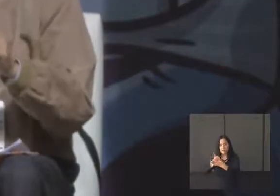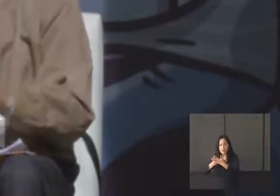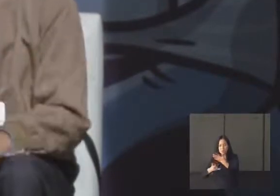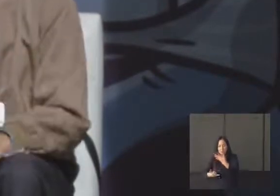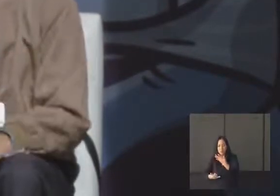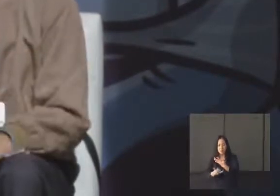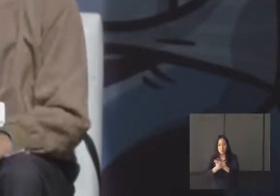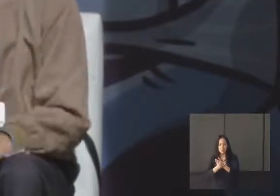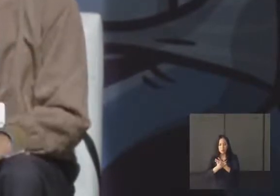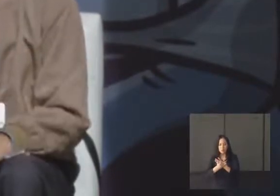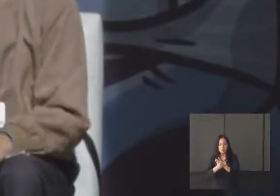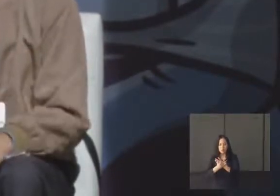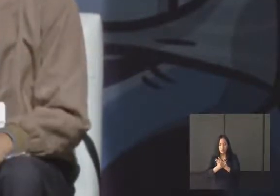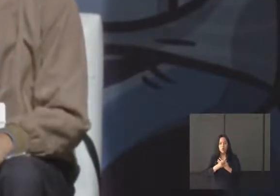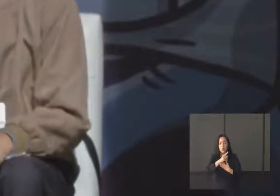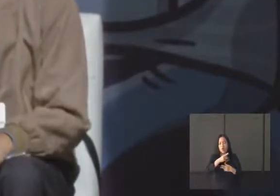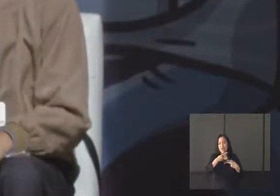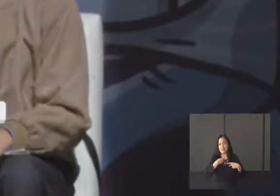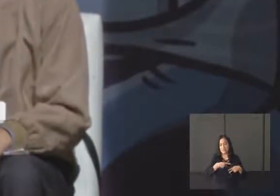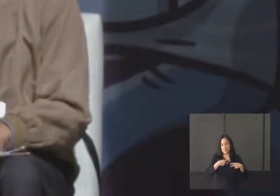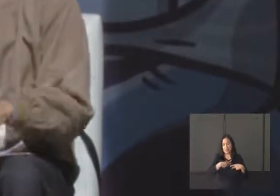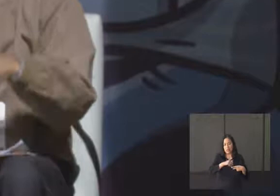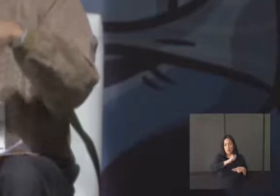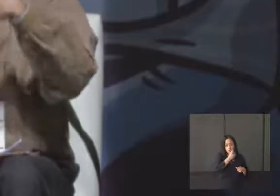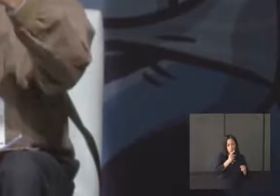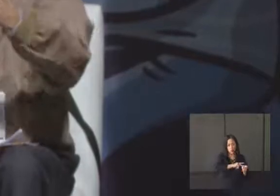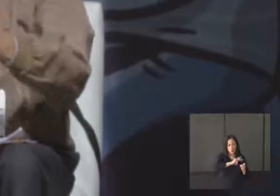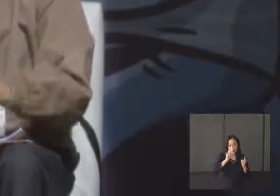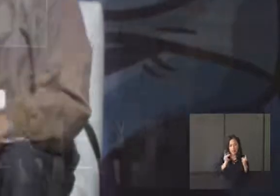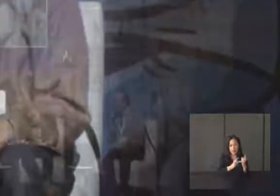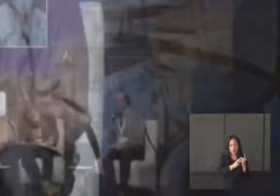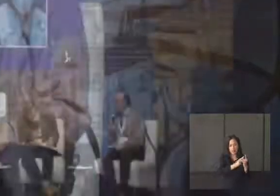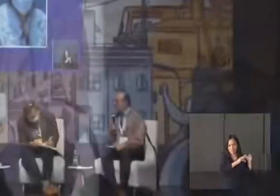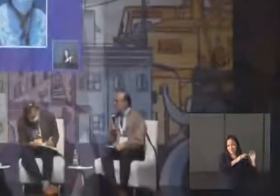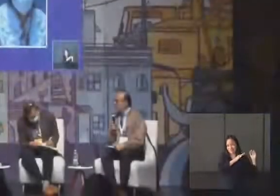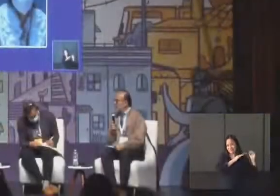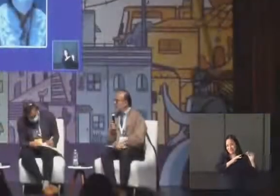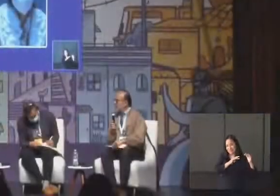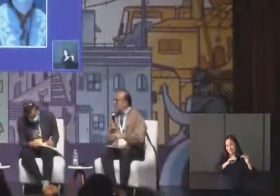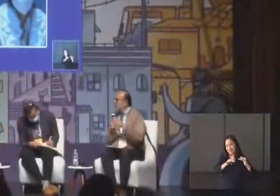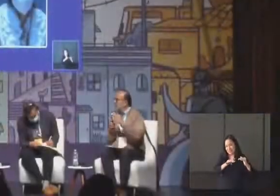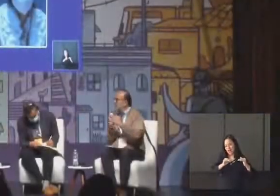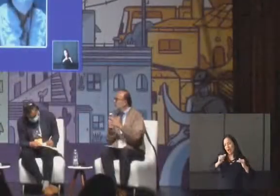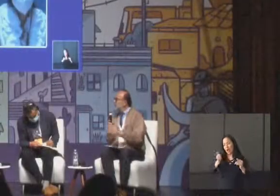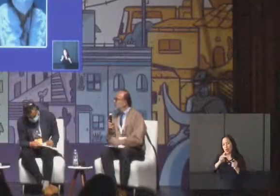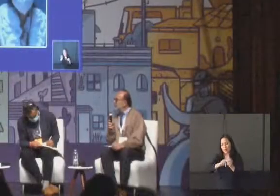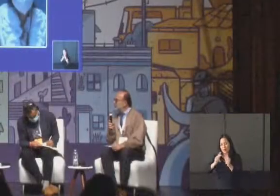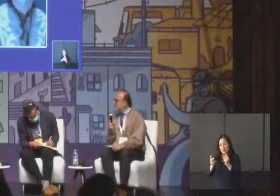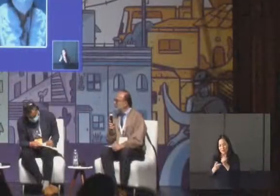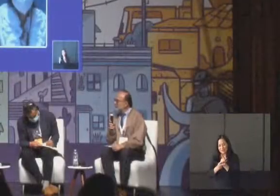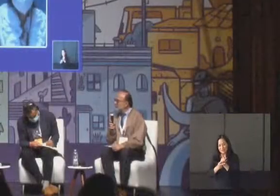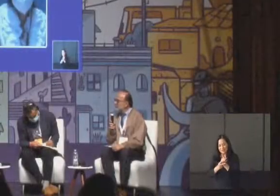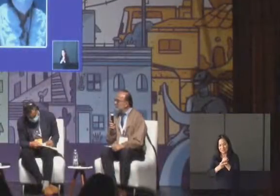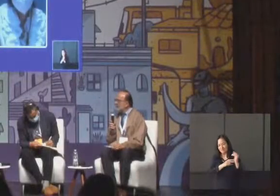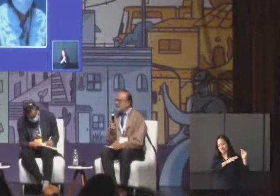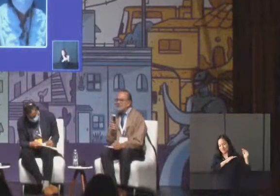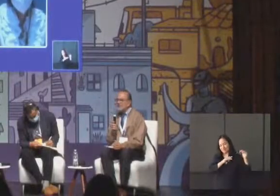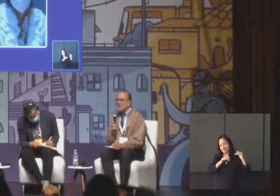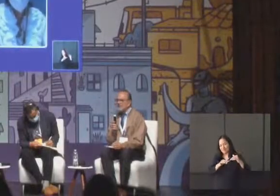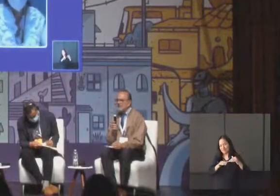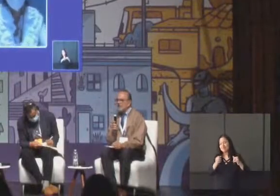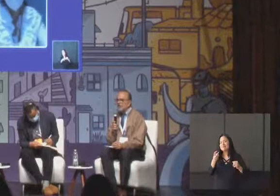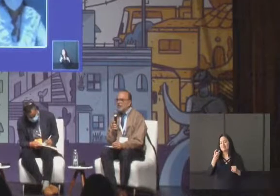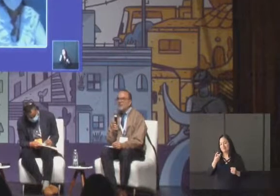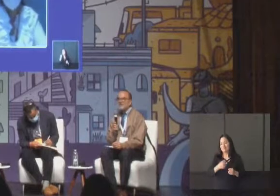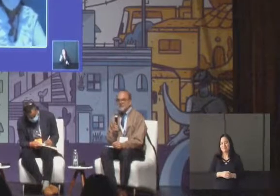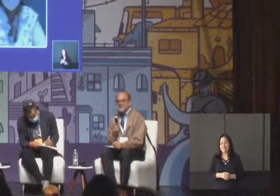actions related to the causes of migration, the causes of searching or seeking refuge. A second